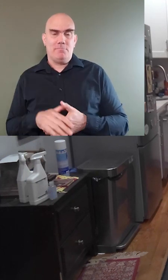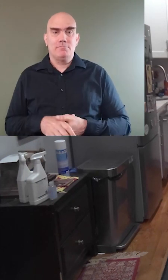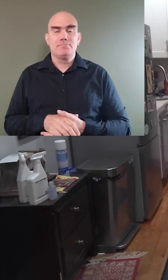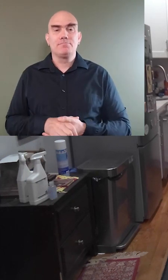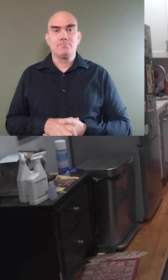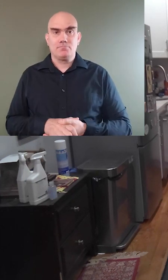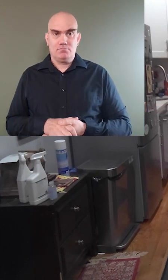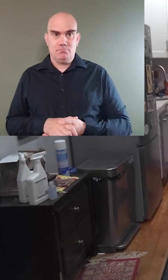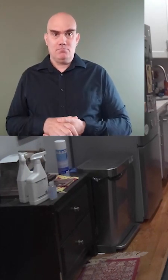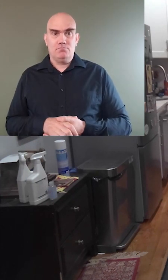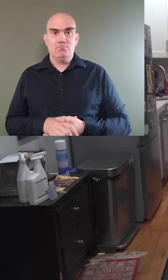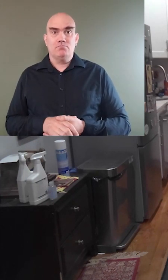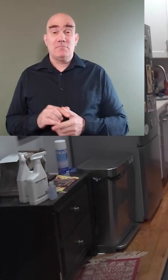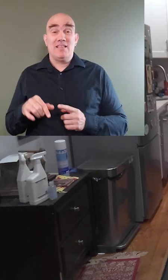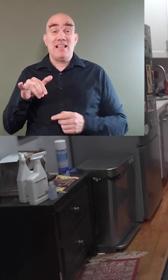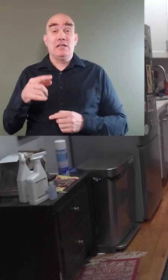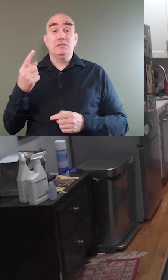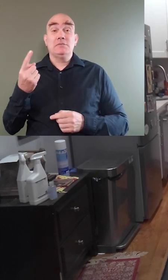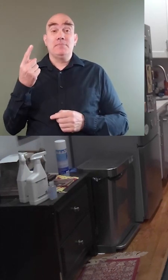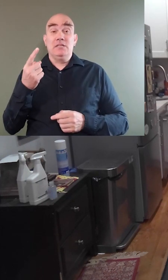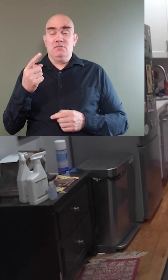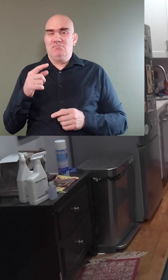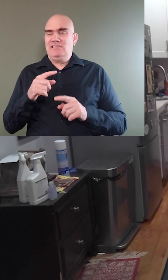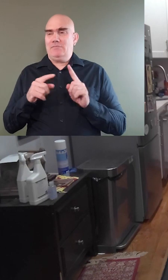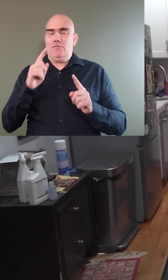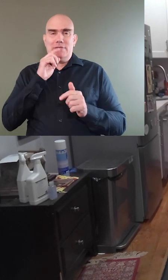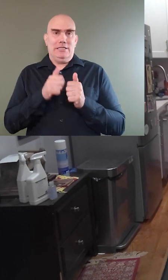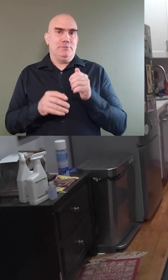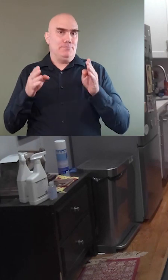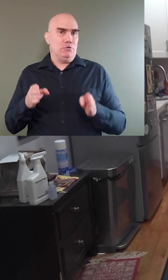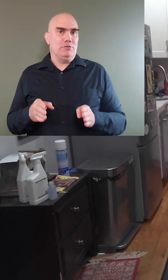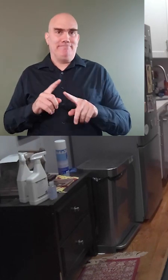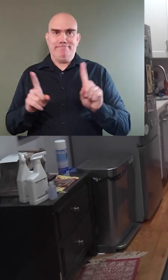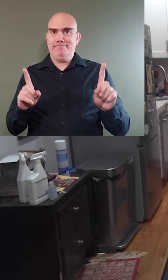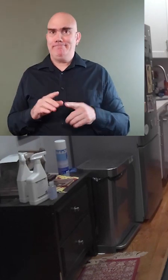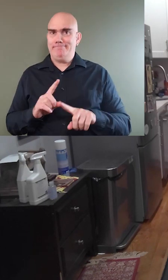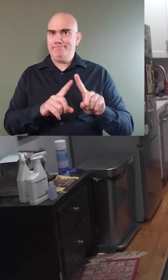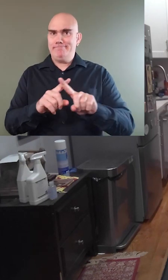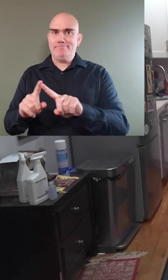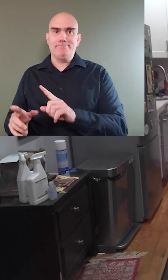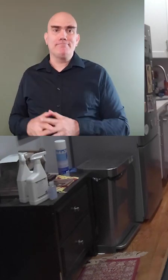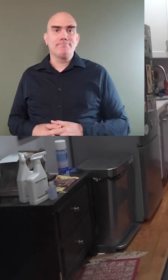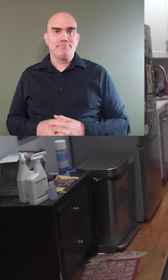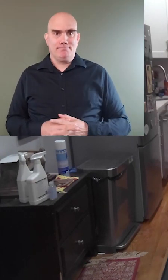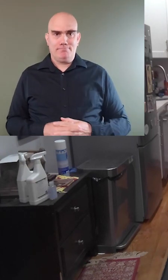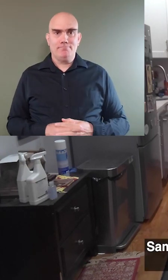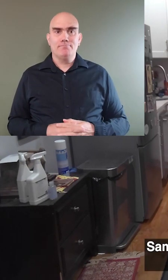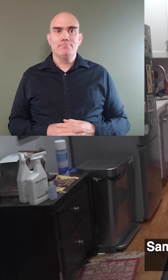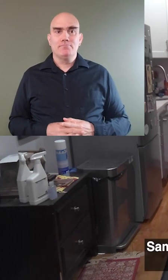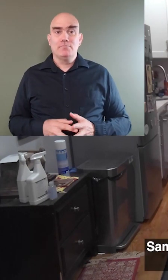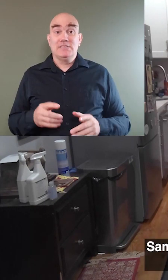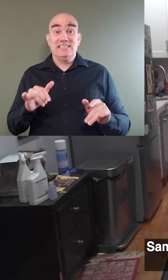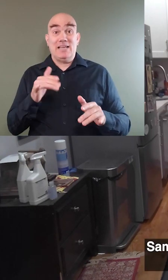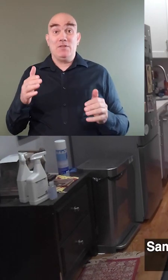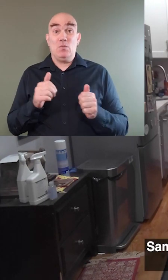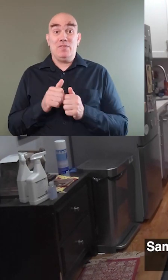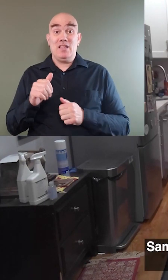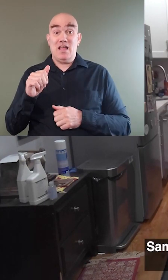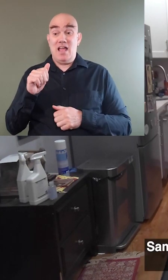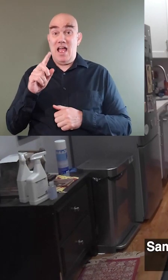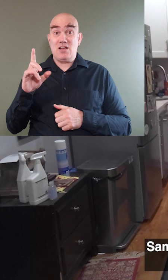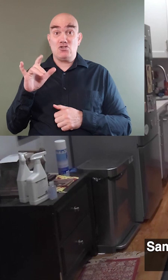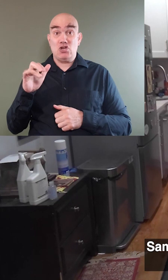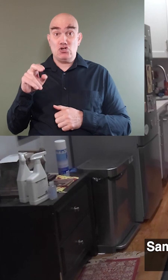their forearm. But this is something that is very different for every person. Same thing with